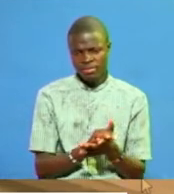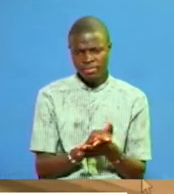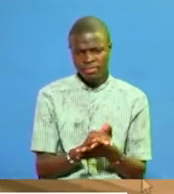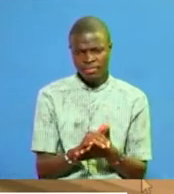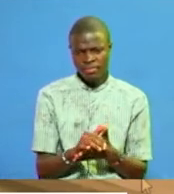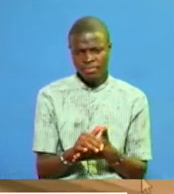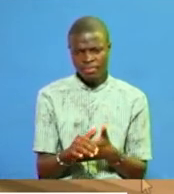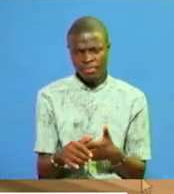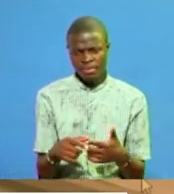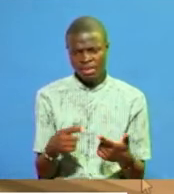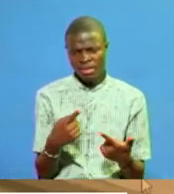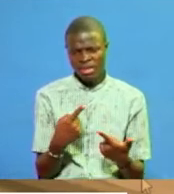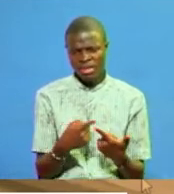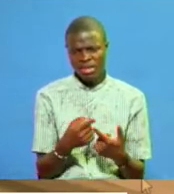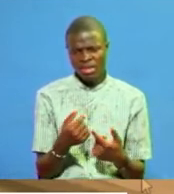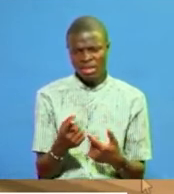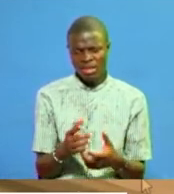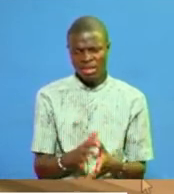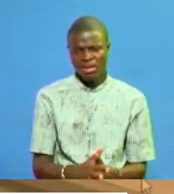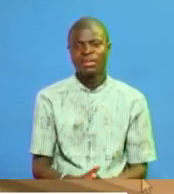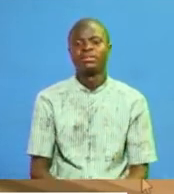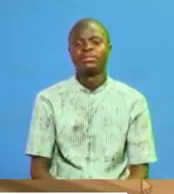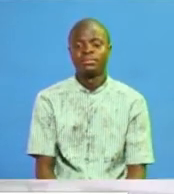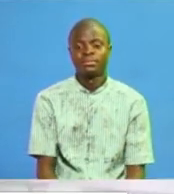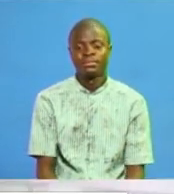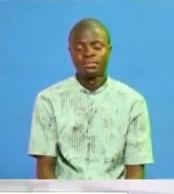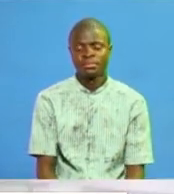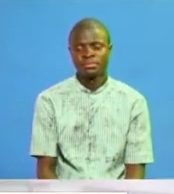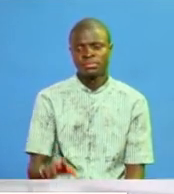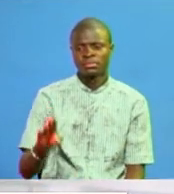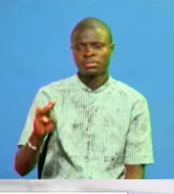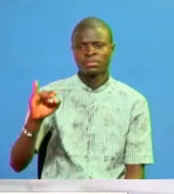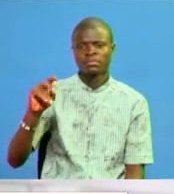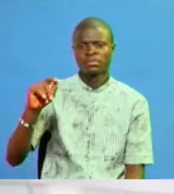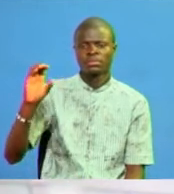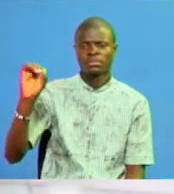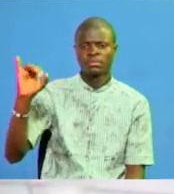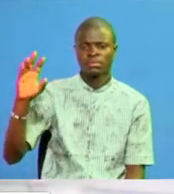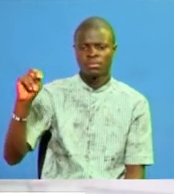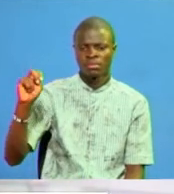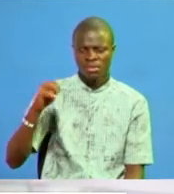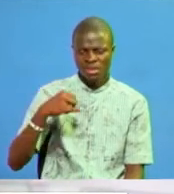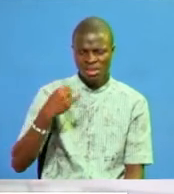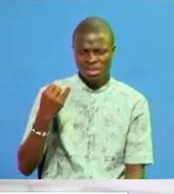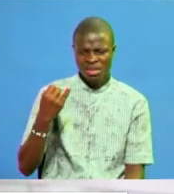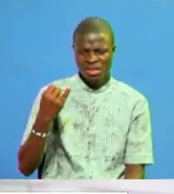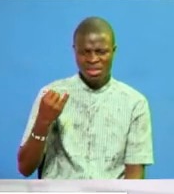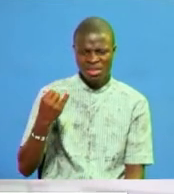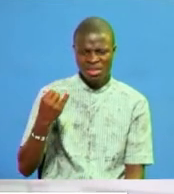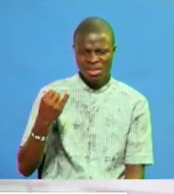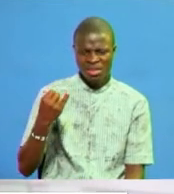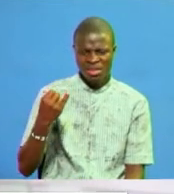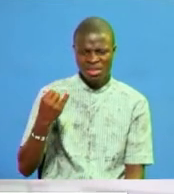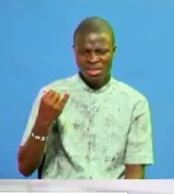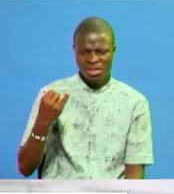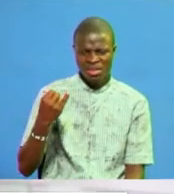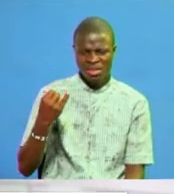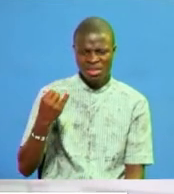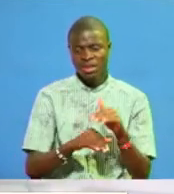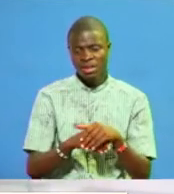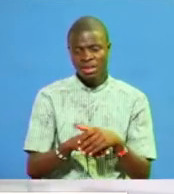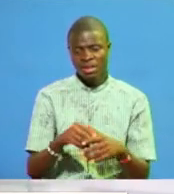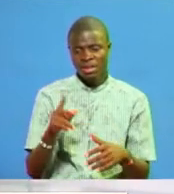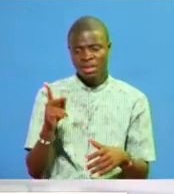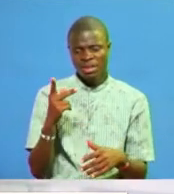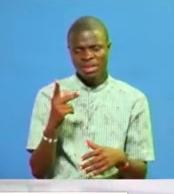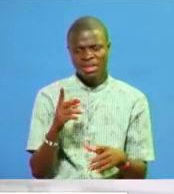your value will get there. All right, now Bitcoin, you have mentioned that Bitcoin is indeed very young. So Kenya was ranked the leading in